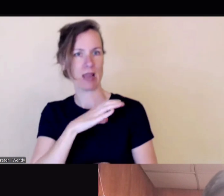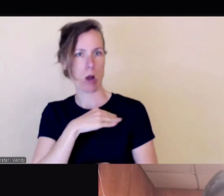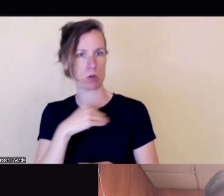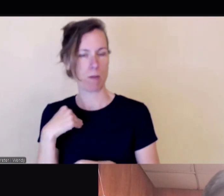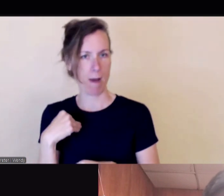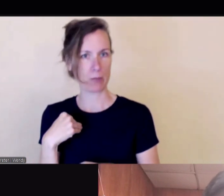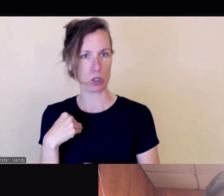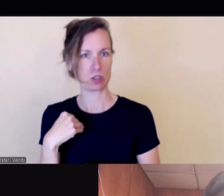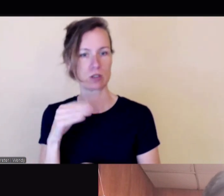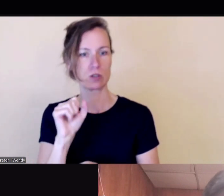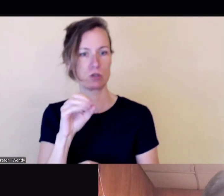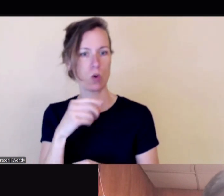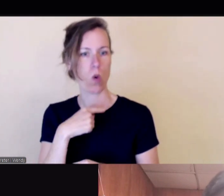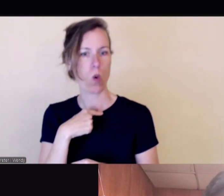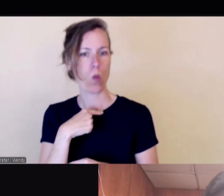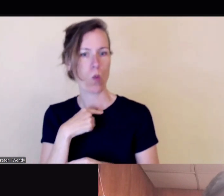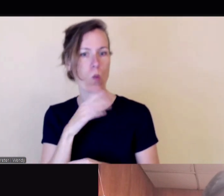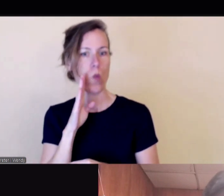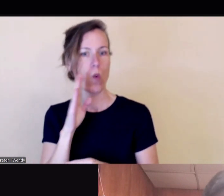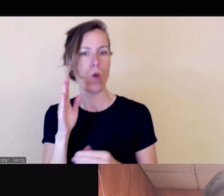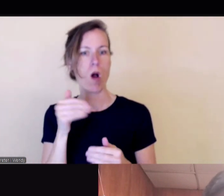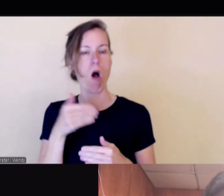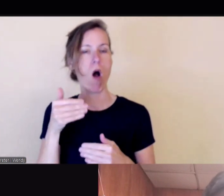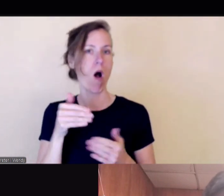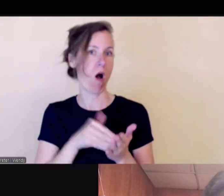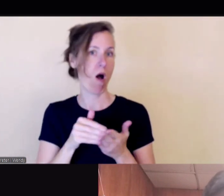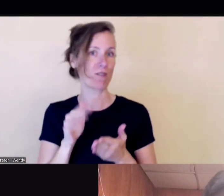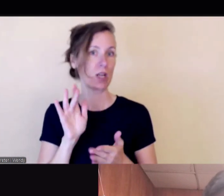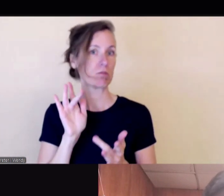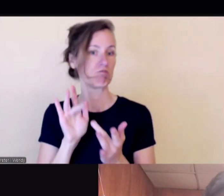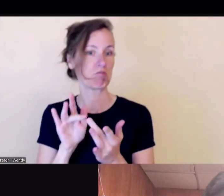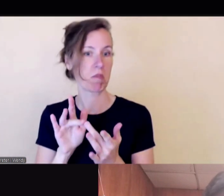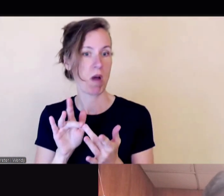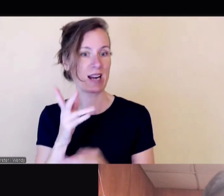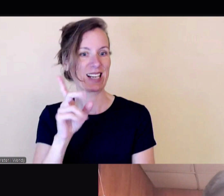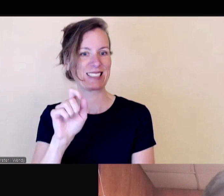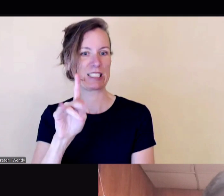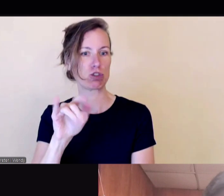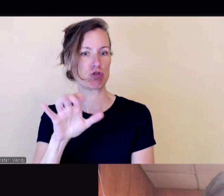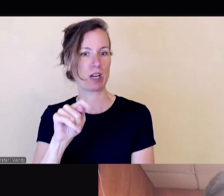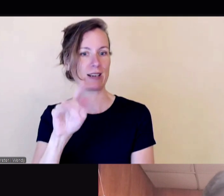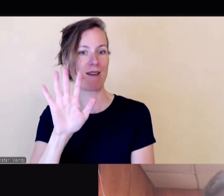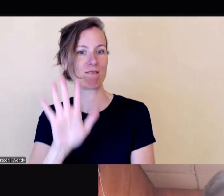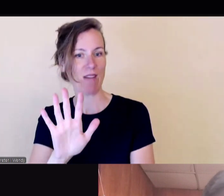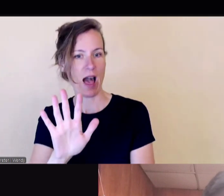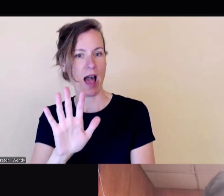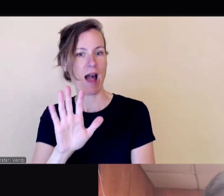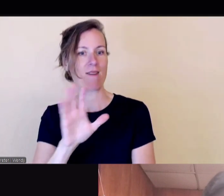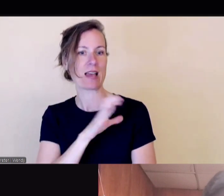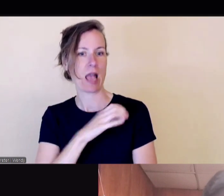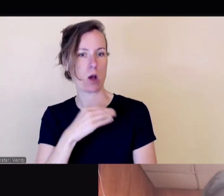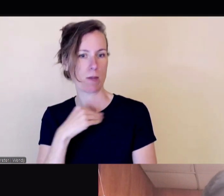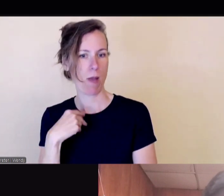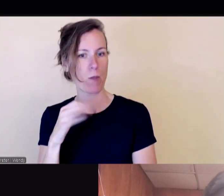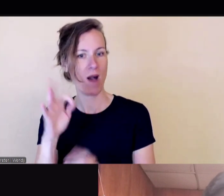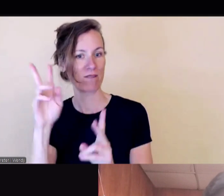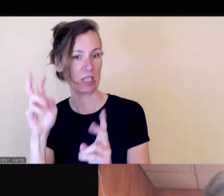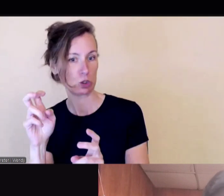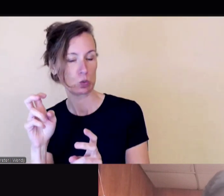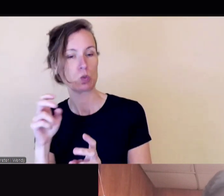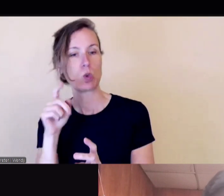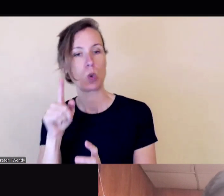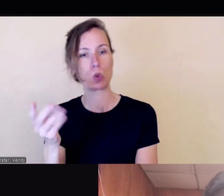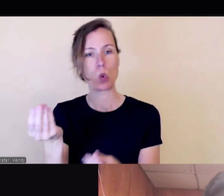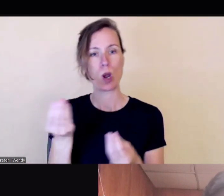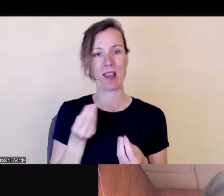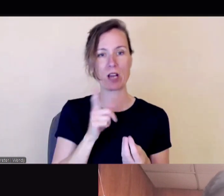at-large county council member with the issue. You're giving us really great resources for reaching out directly to you. Is